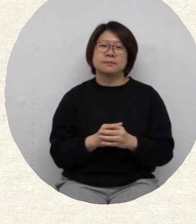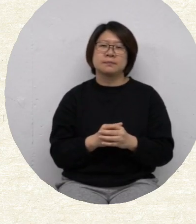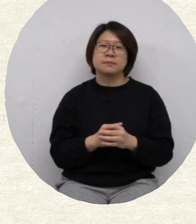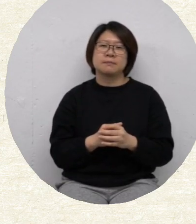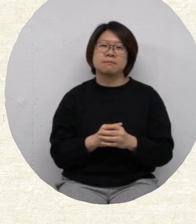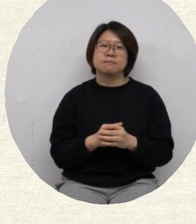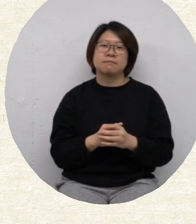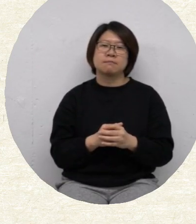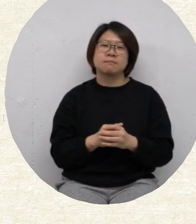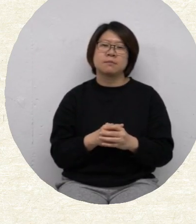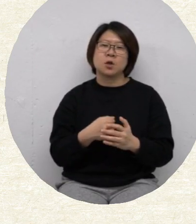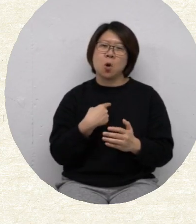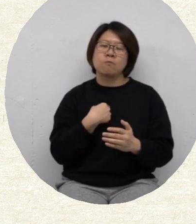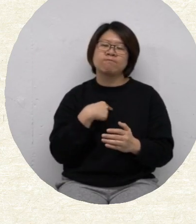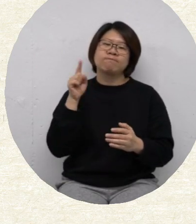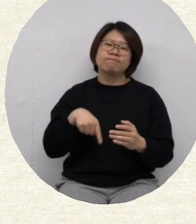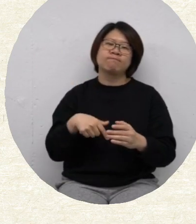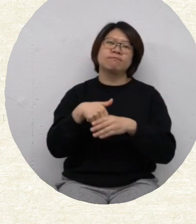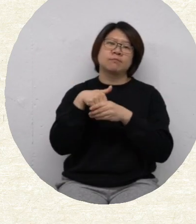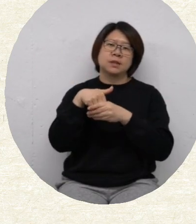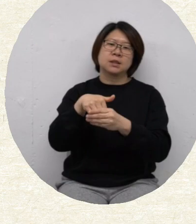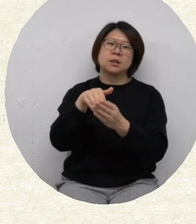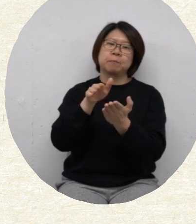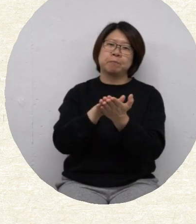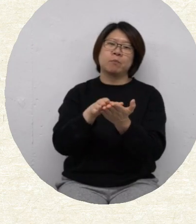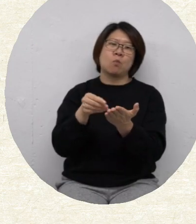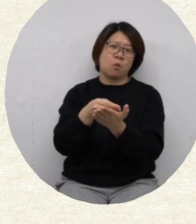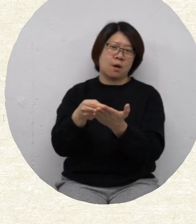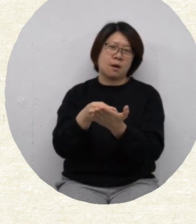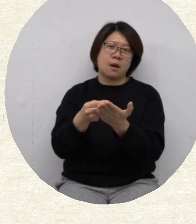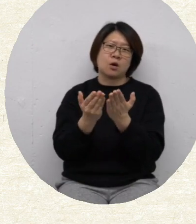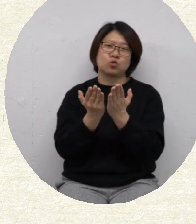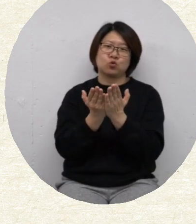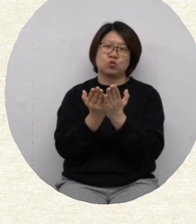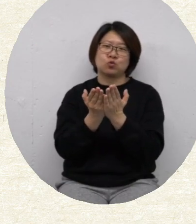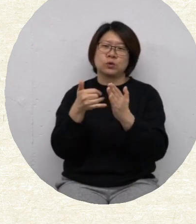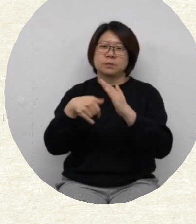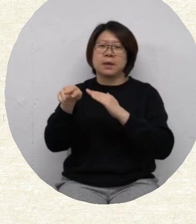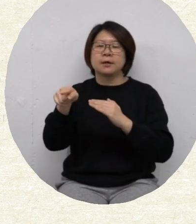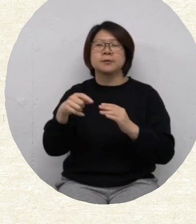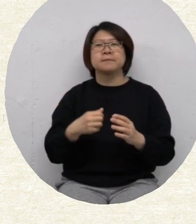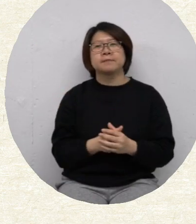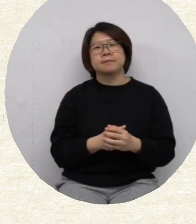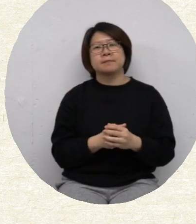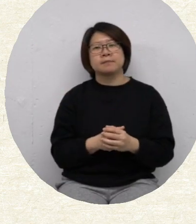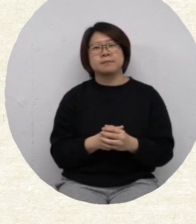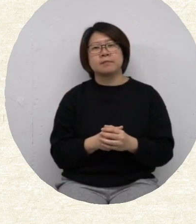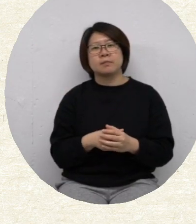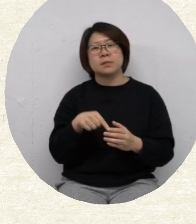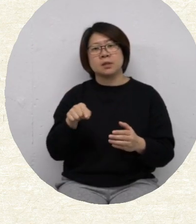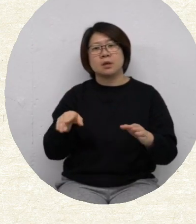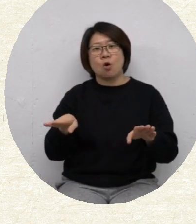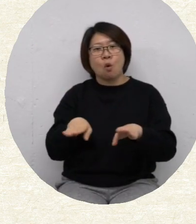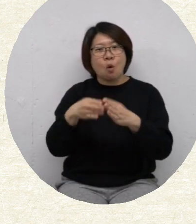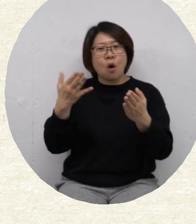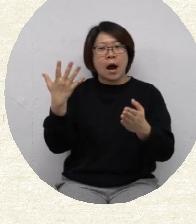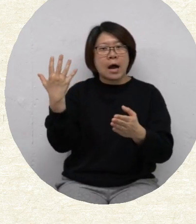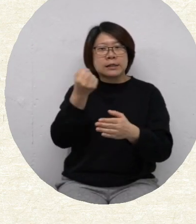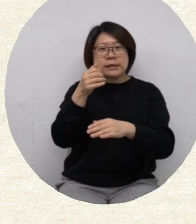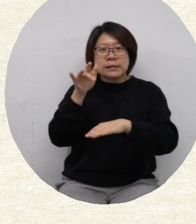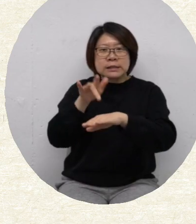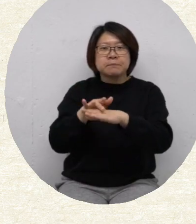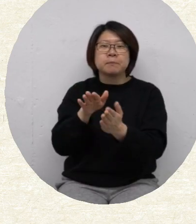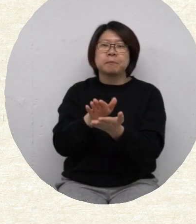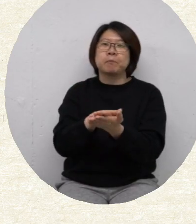advised me that if I want to get into university, if I want to get into Hongik University, it would